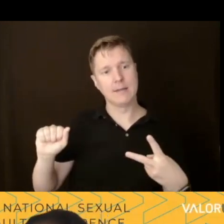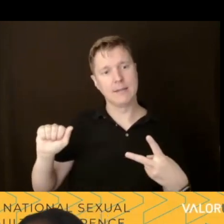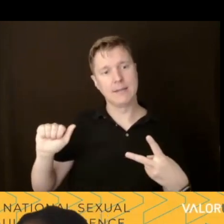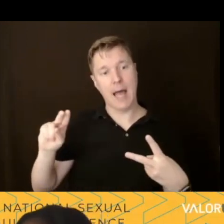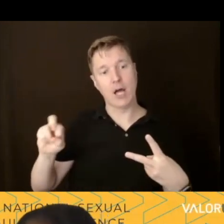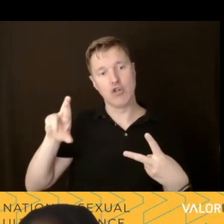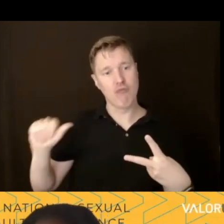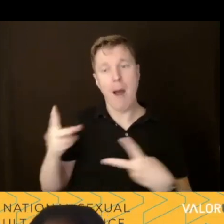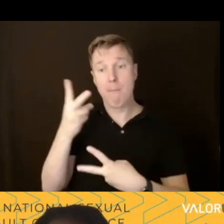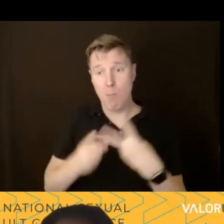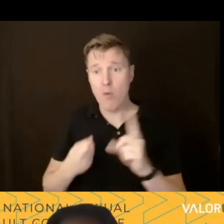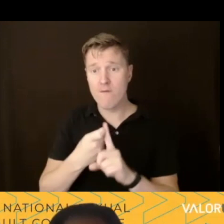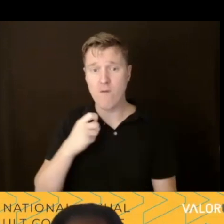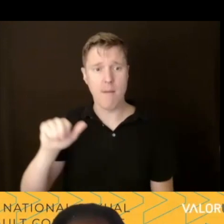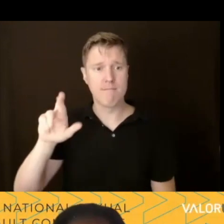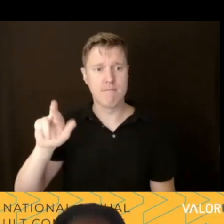Reliance.